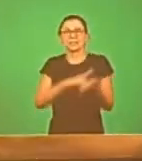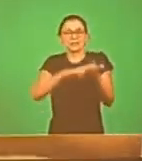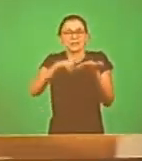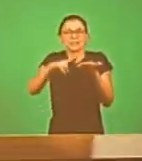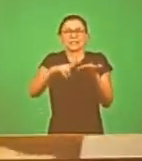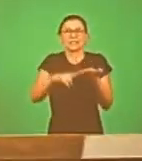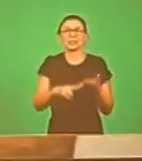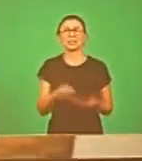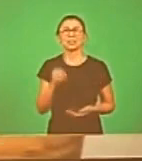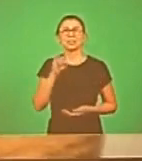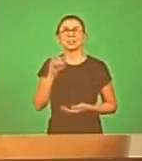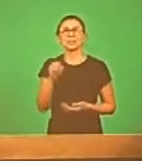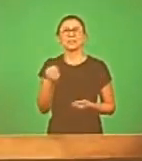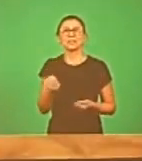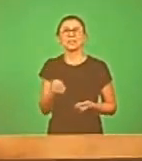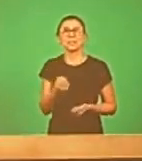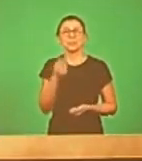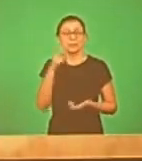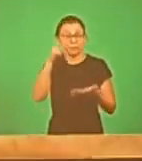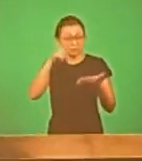wrote,